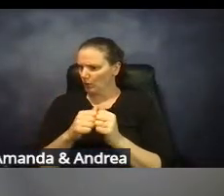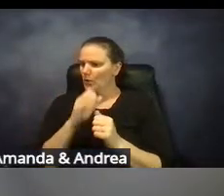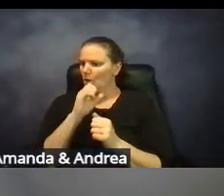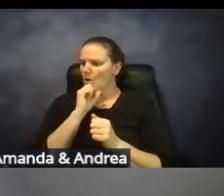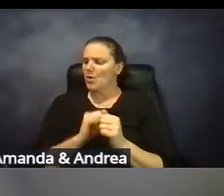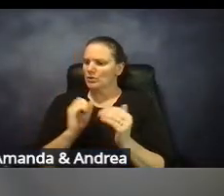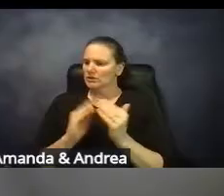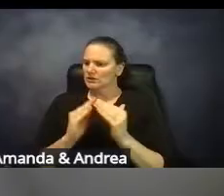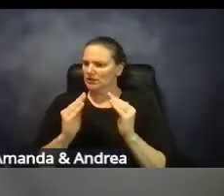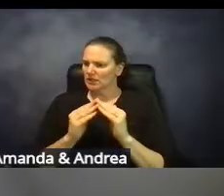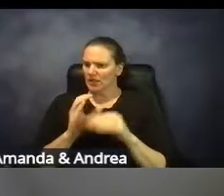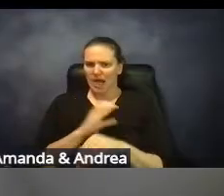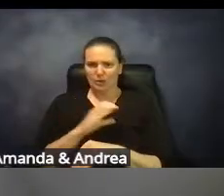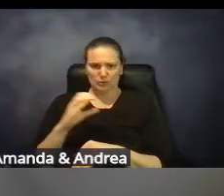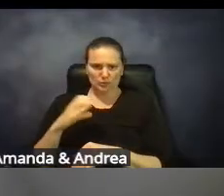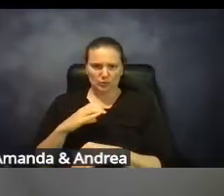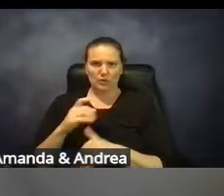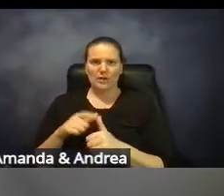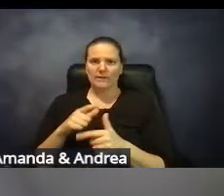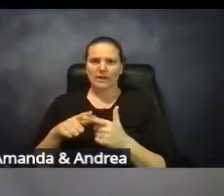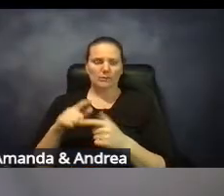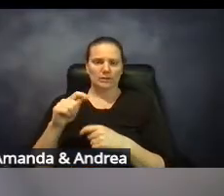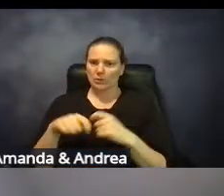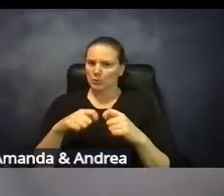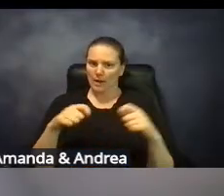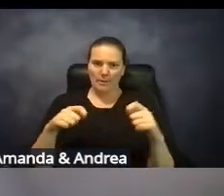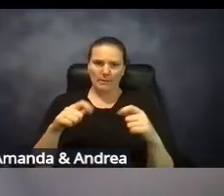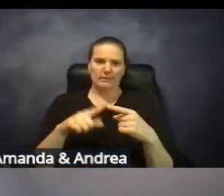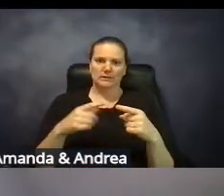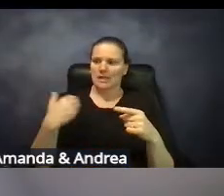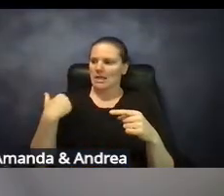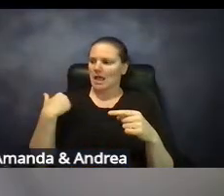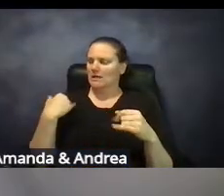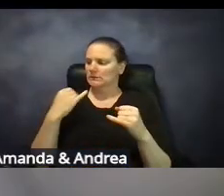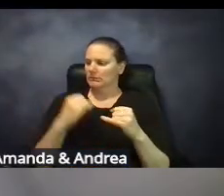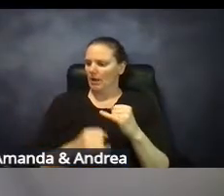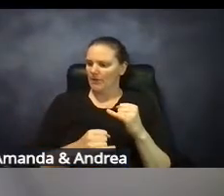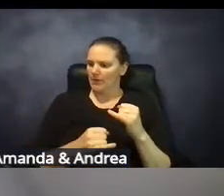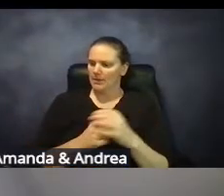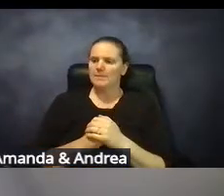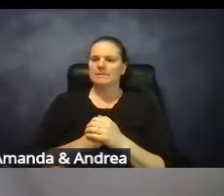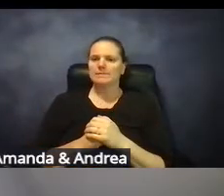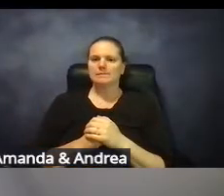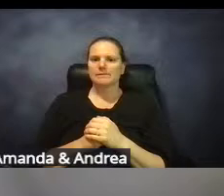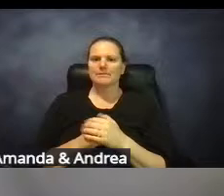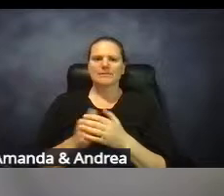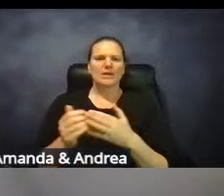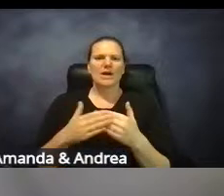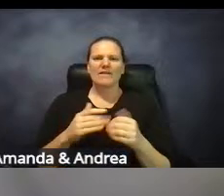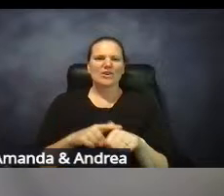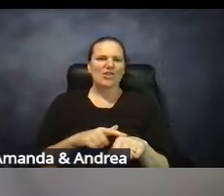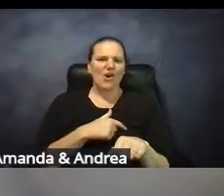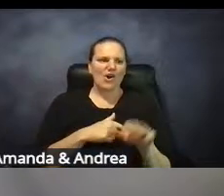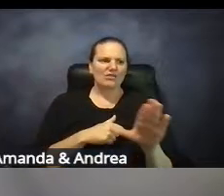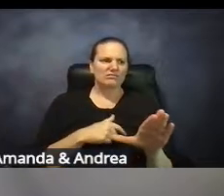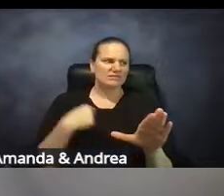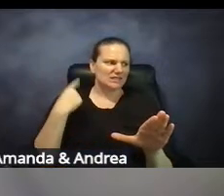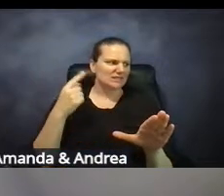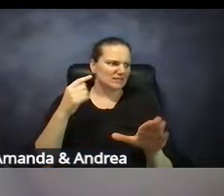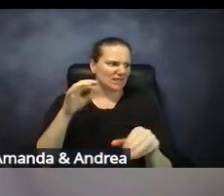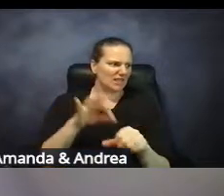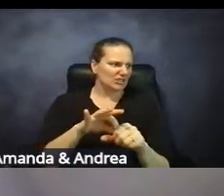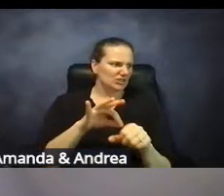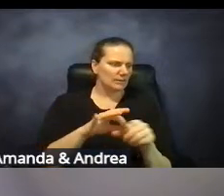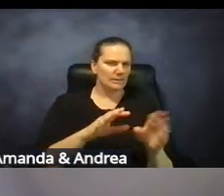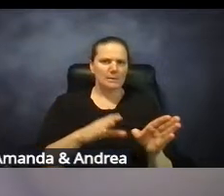council, and then we didn't wrap up until last month. So there was however long it's been since the election.